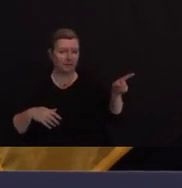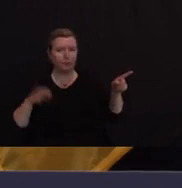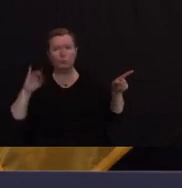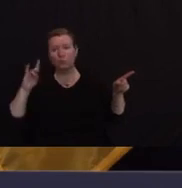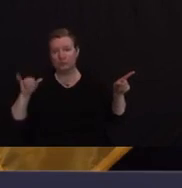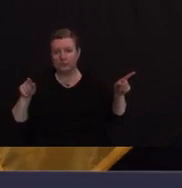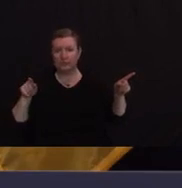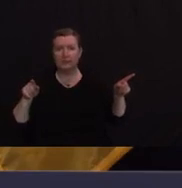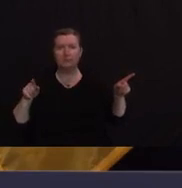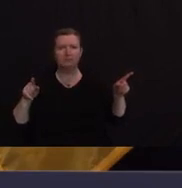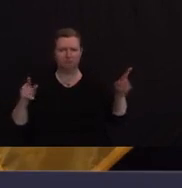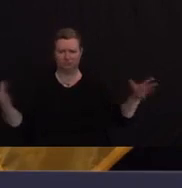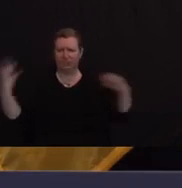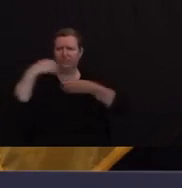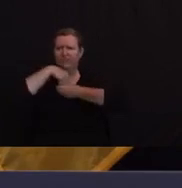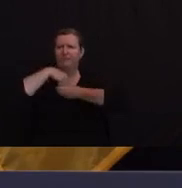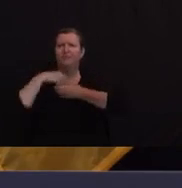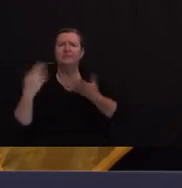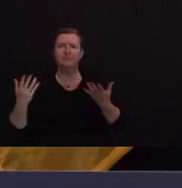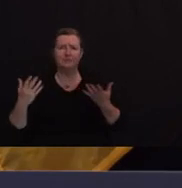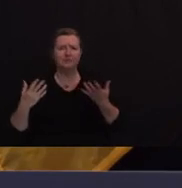is an evolving situation.